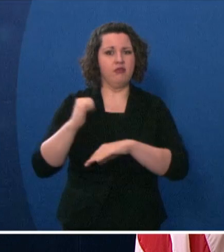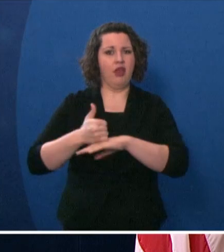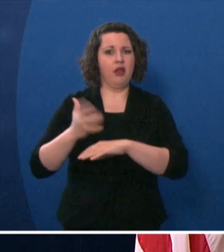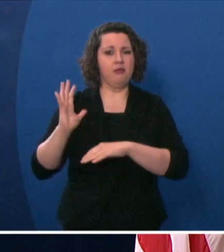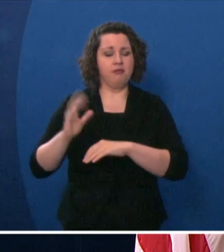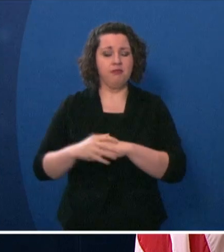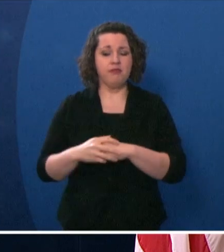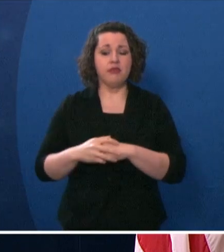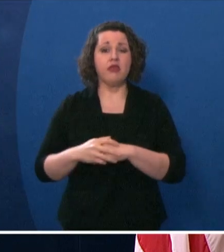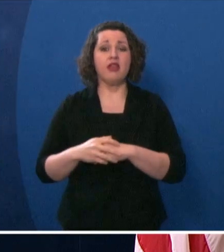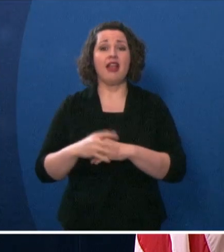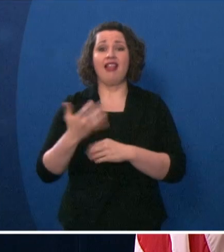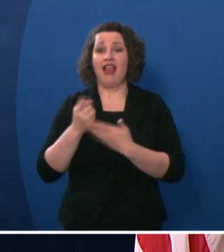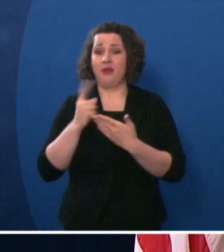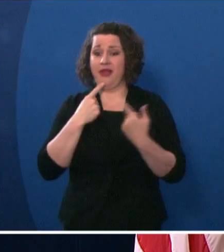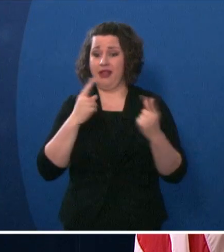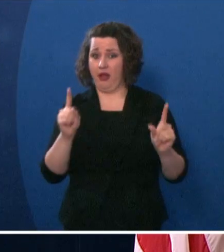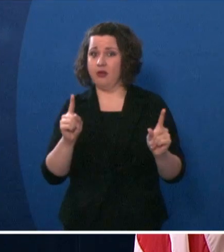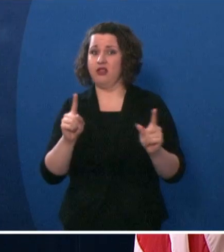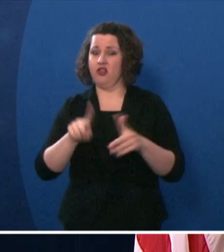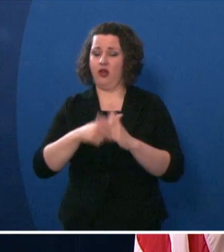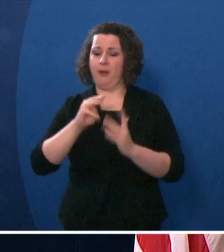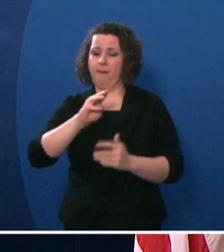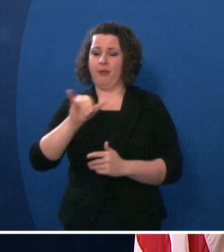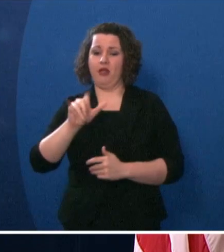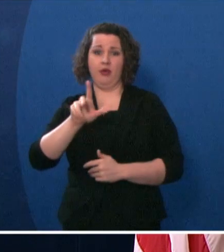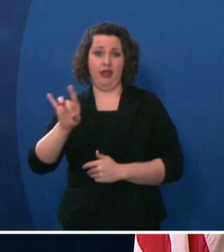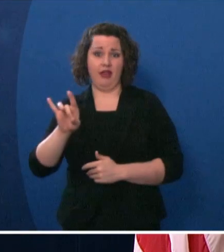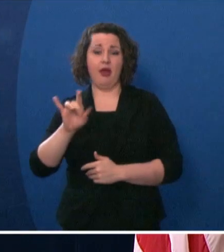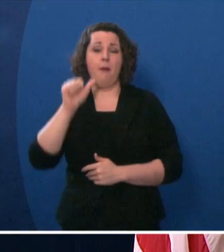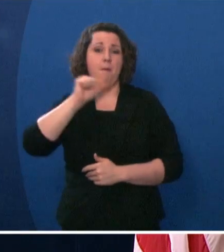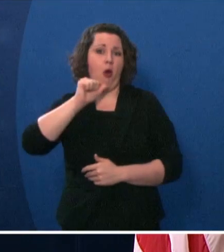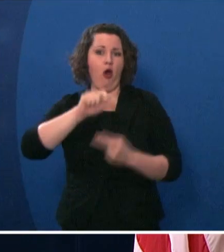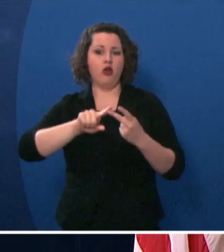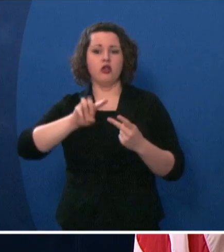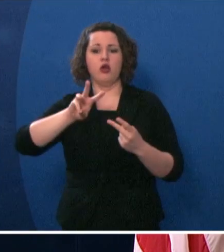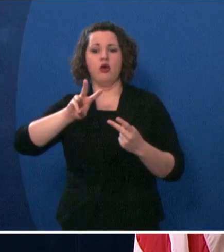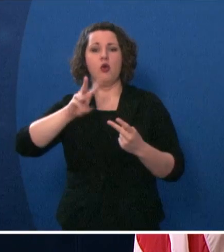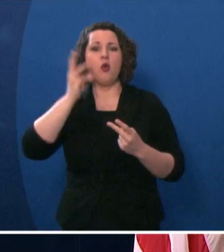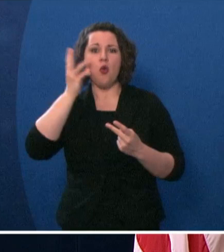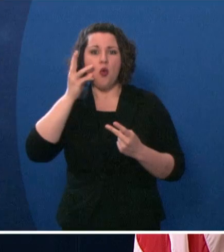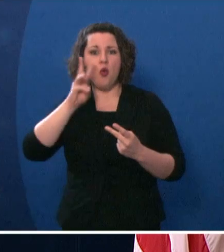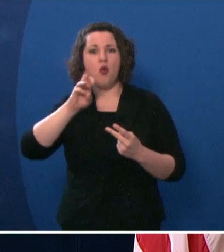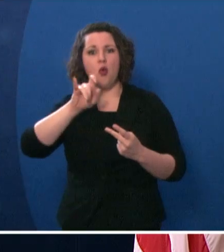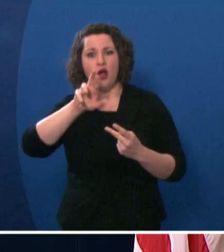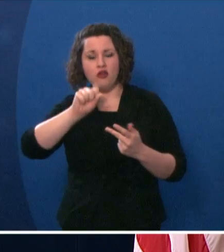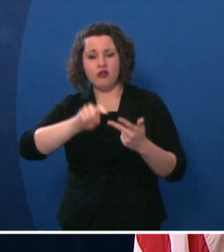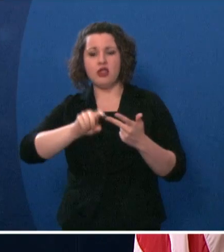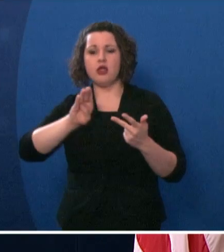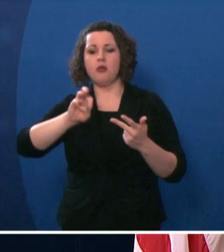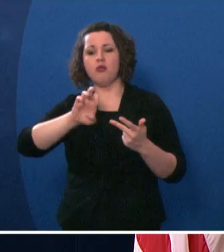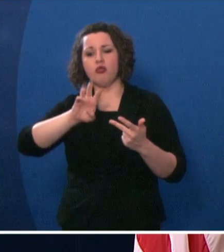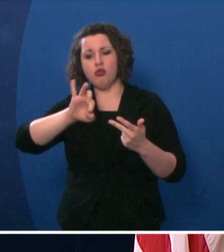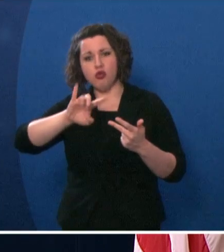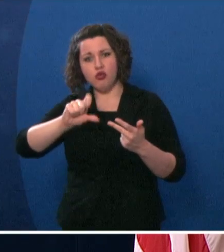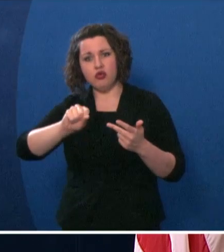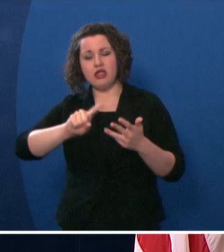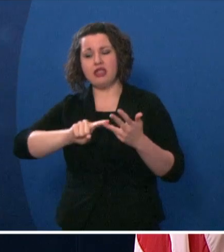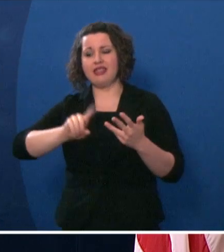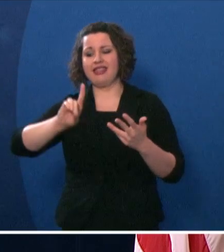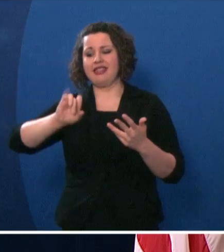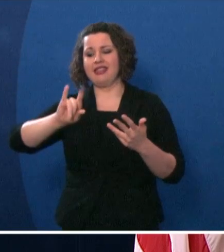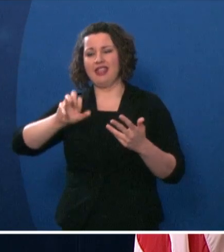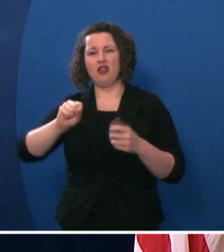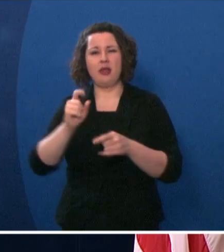announced last week, effective on May 28th, bars, wineries, breweries, distilleries, and other social or fraternal